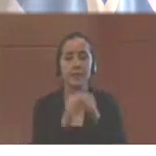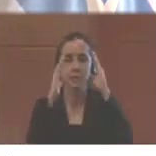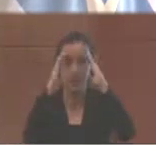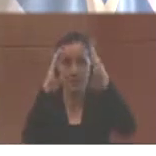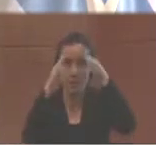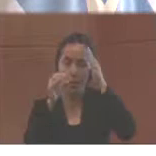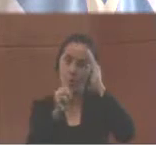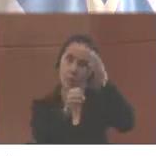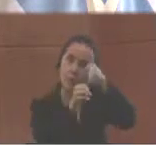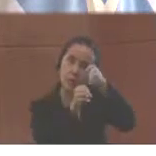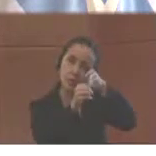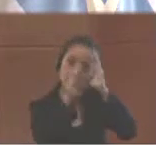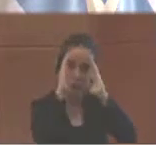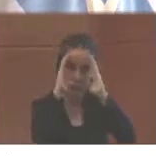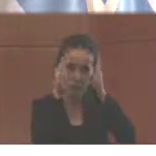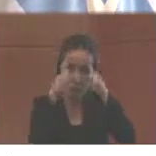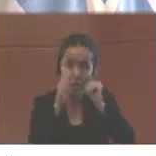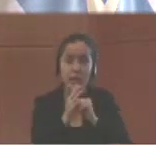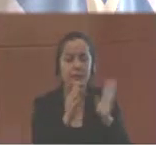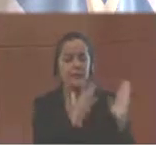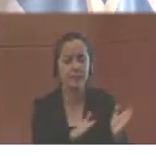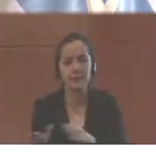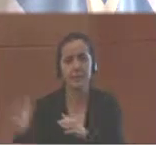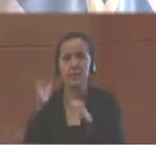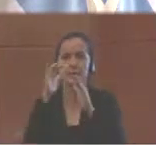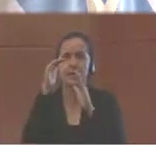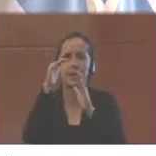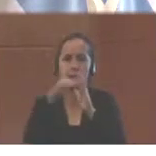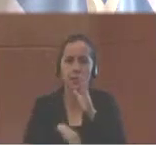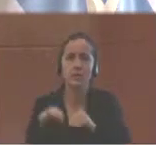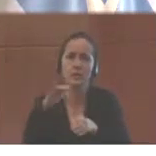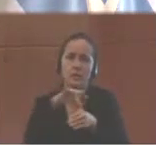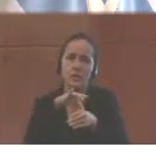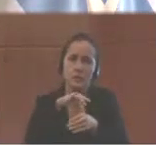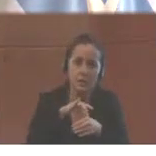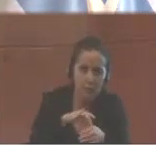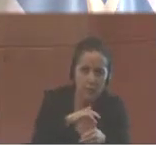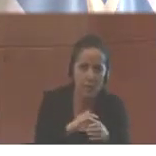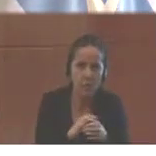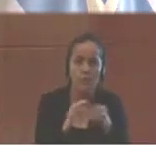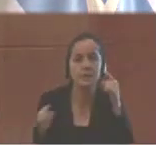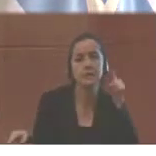adopt an integrated position of risk that will